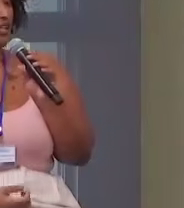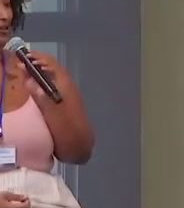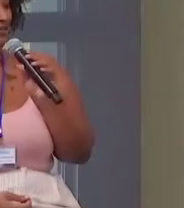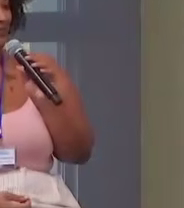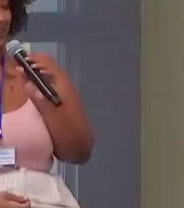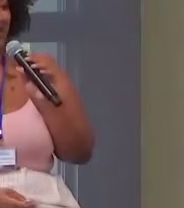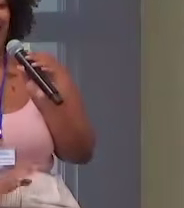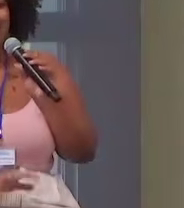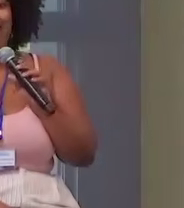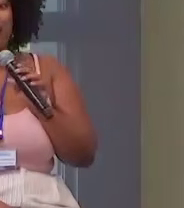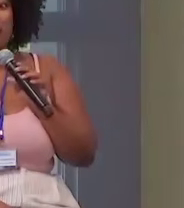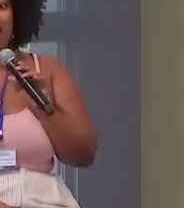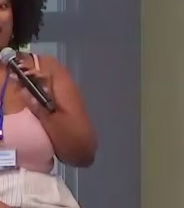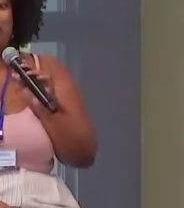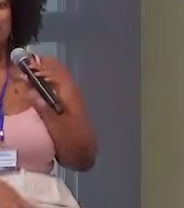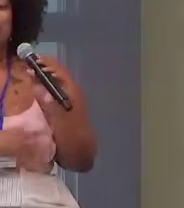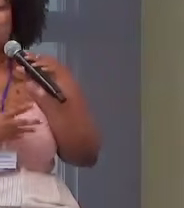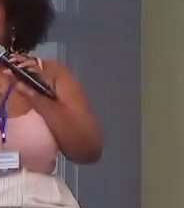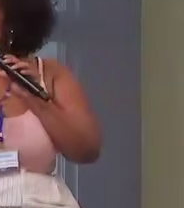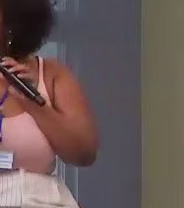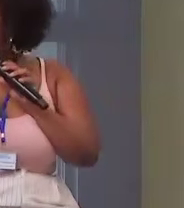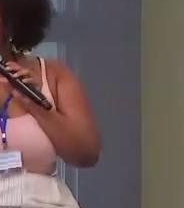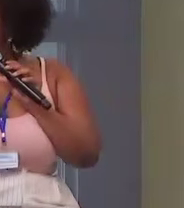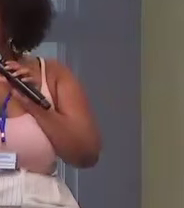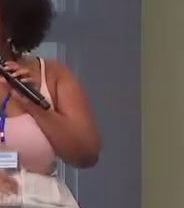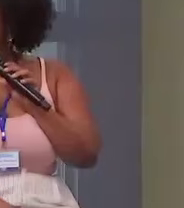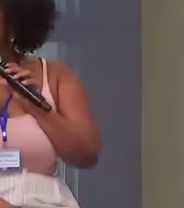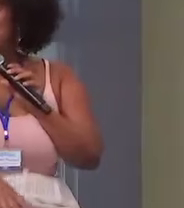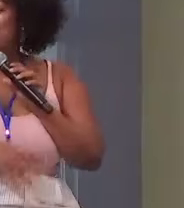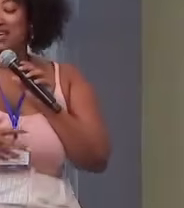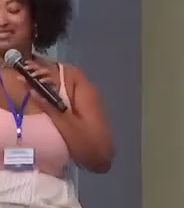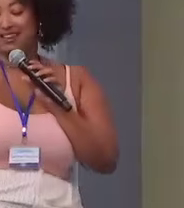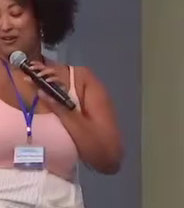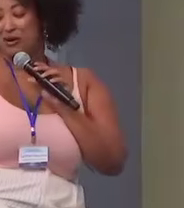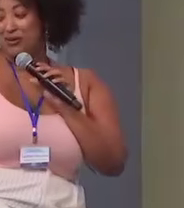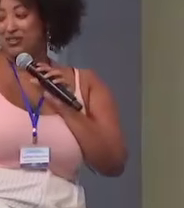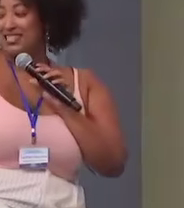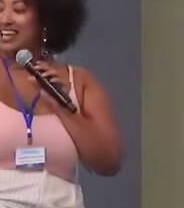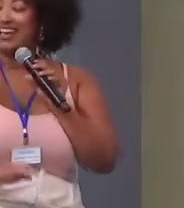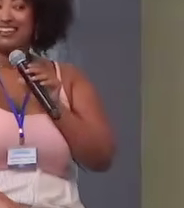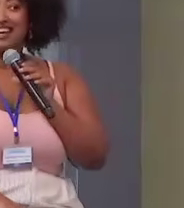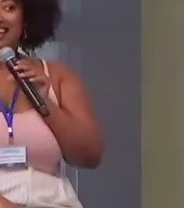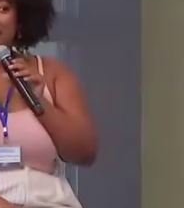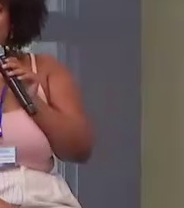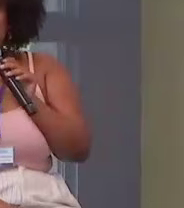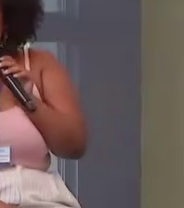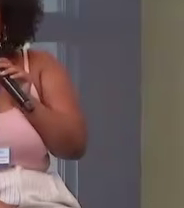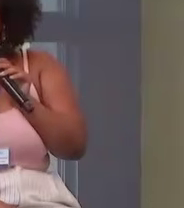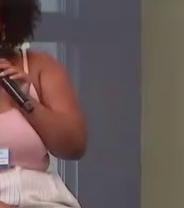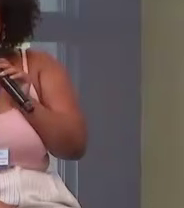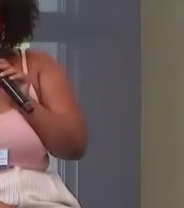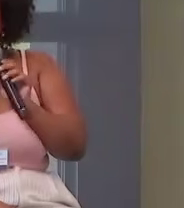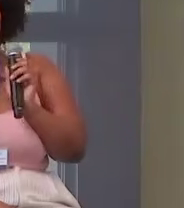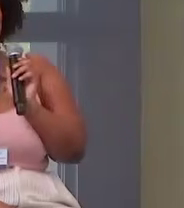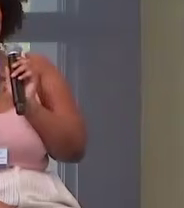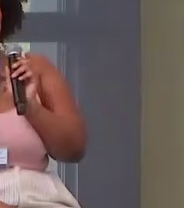about 20 years. I am extremely grateful to be here. These are amazing co-hosts, and I can't wait to talk